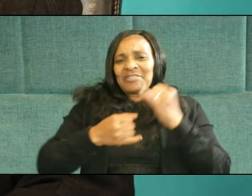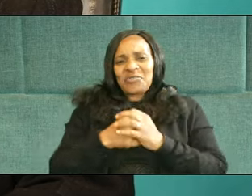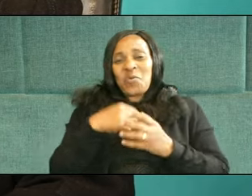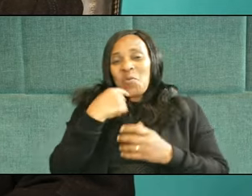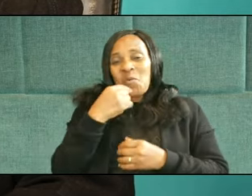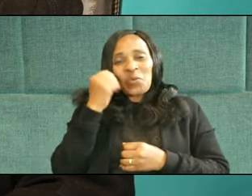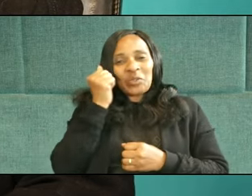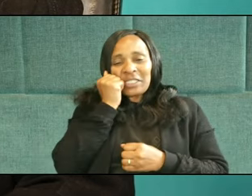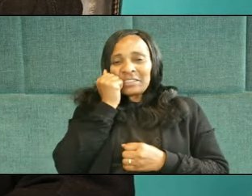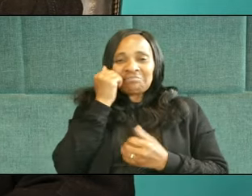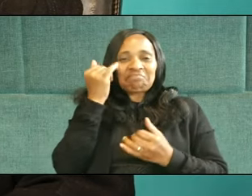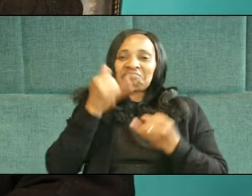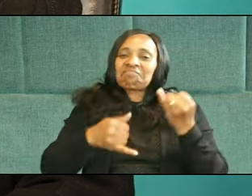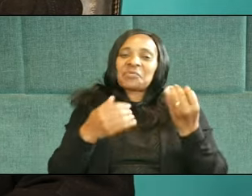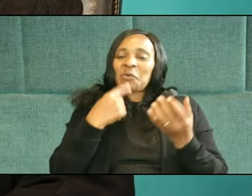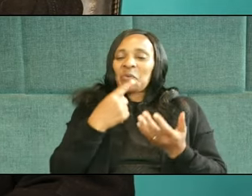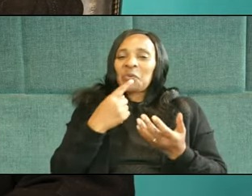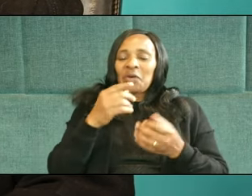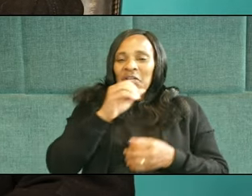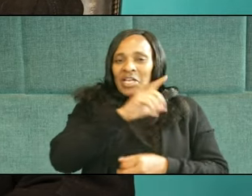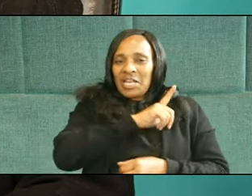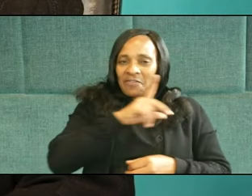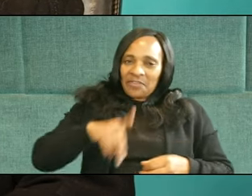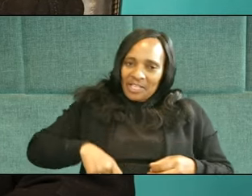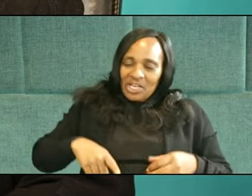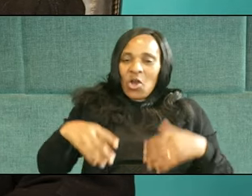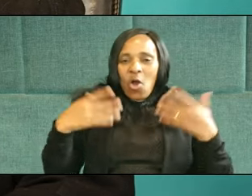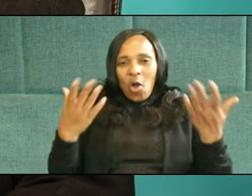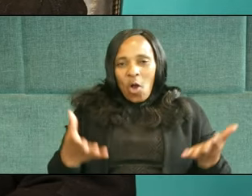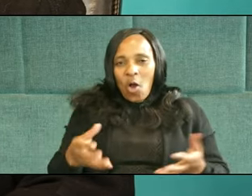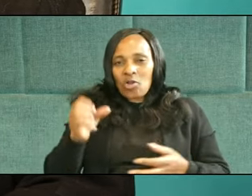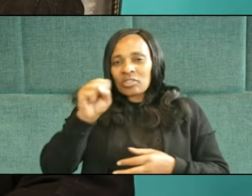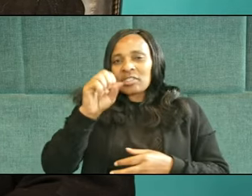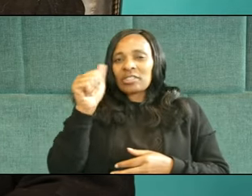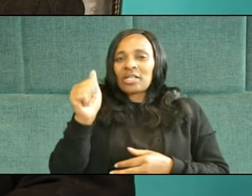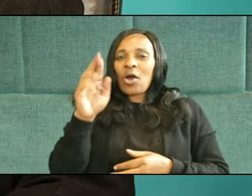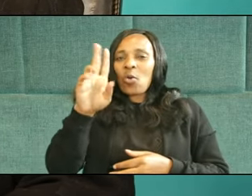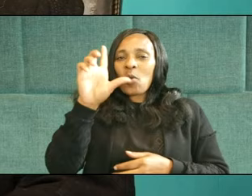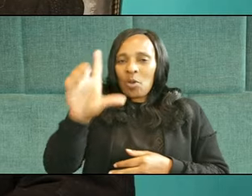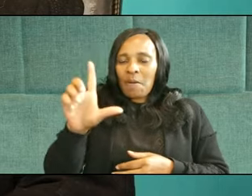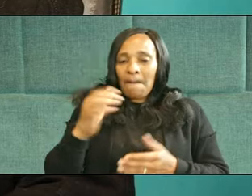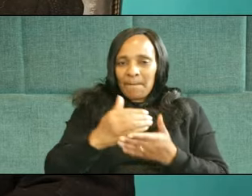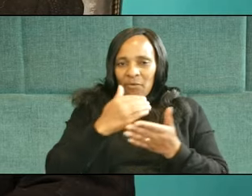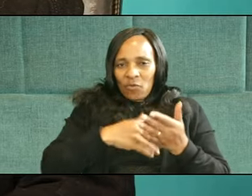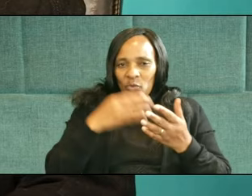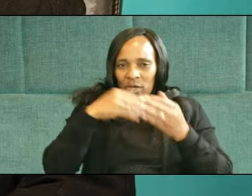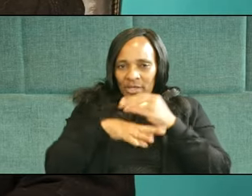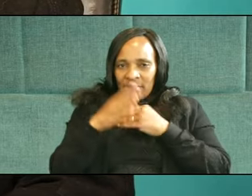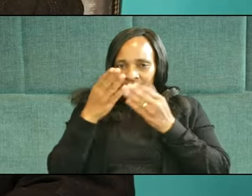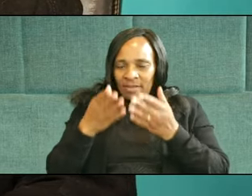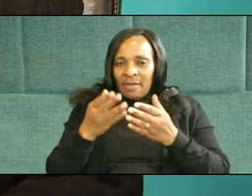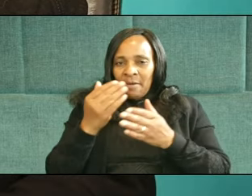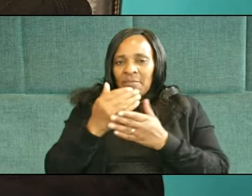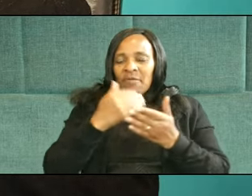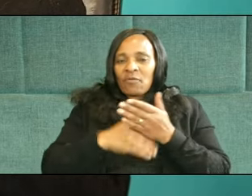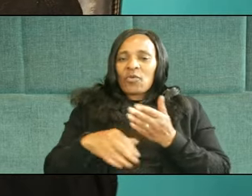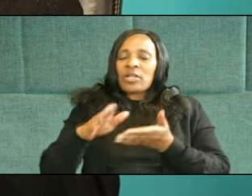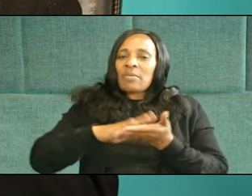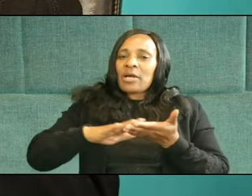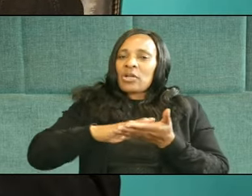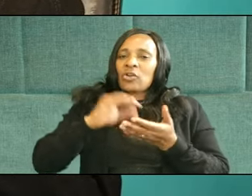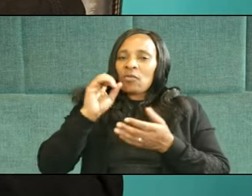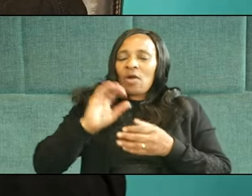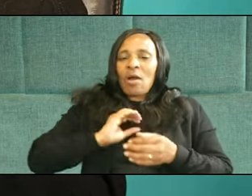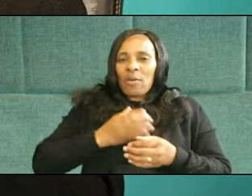whose sad end is it? Is it David's or is it Saul's? But before we go there, just a bit of a background to our